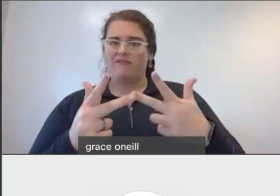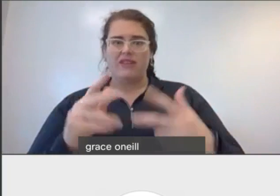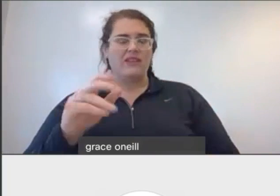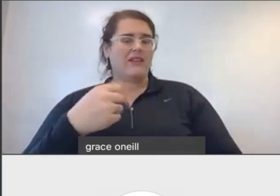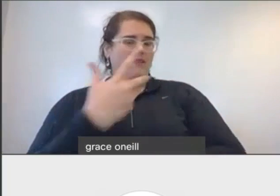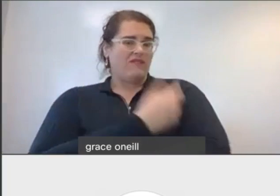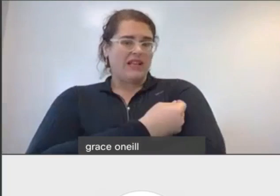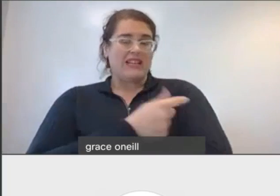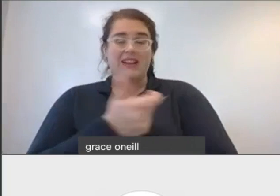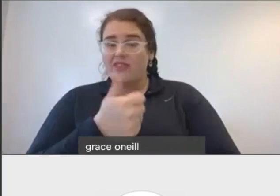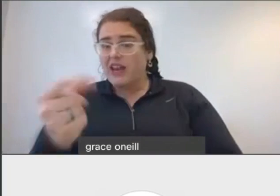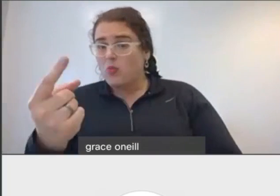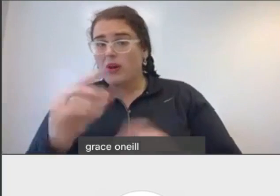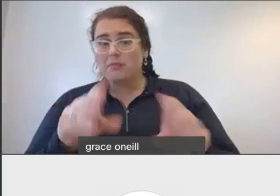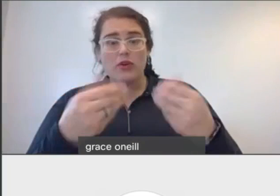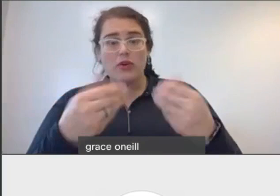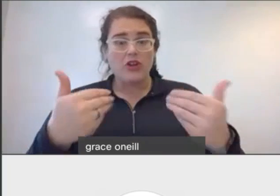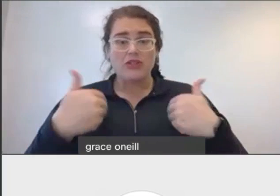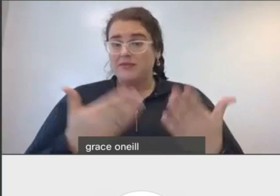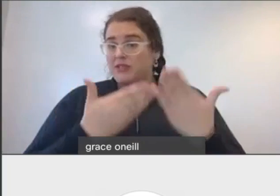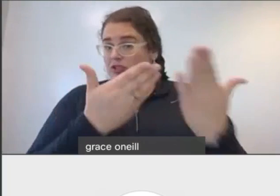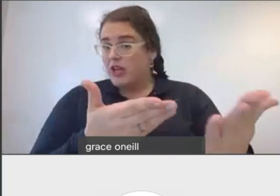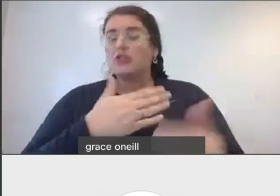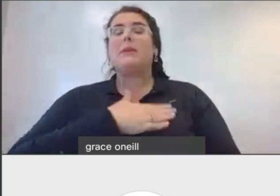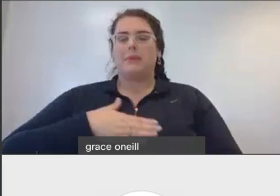that, if they could please share them in the chat.